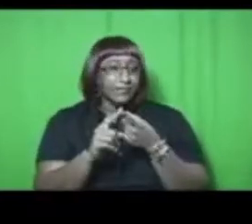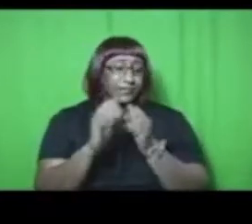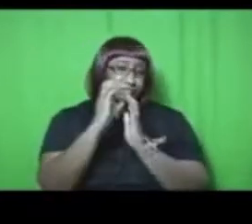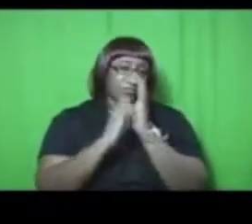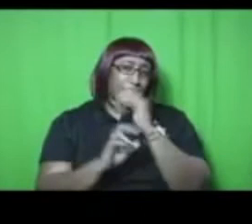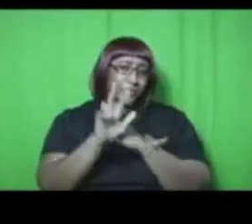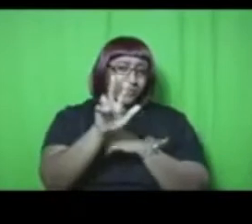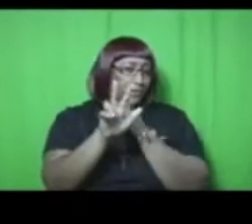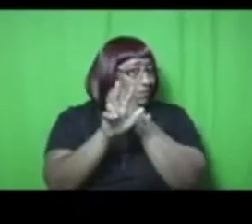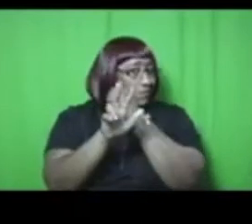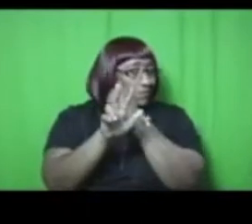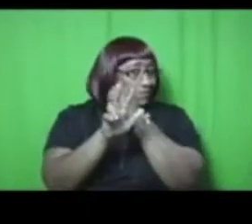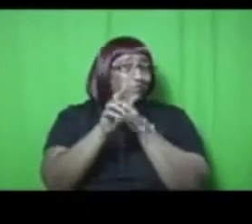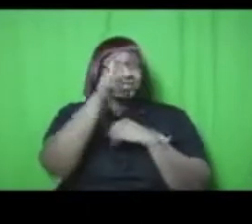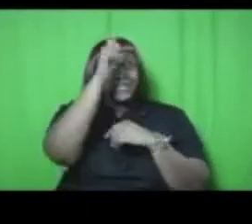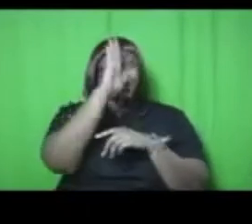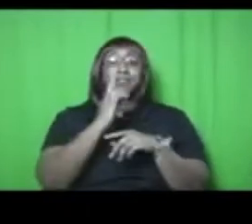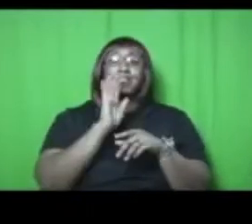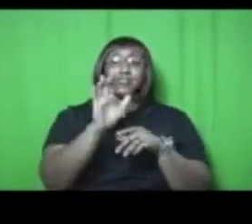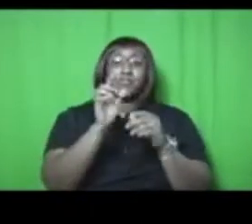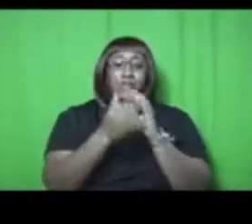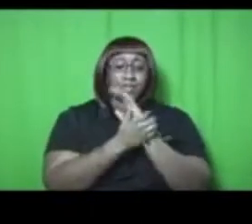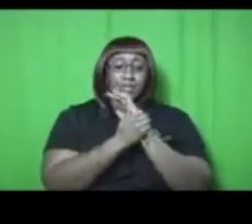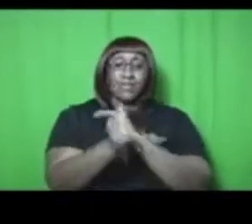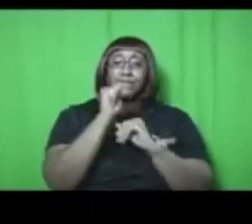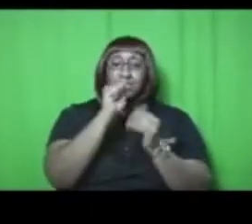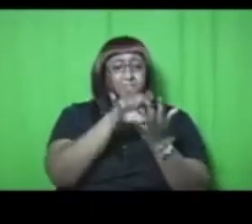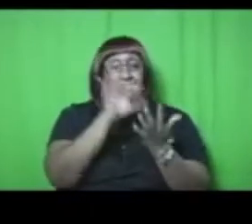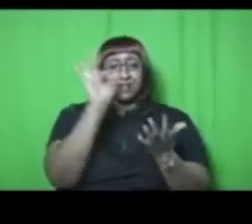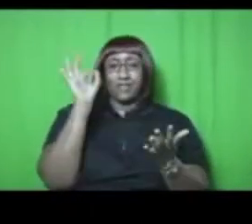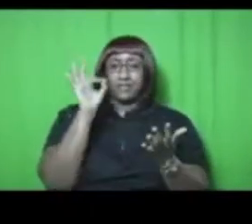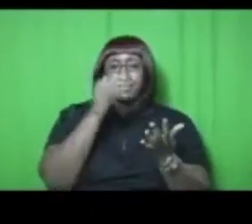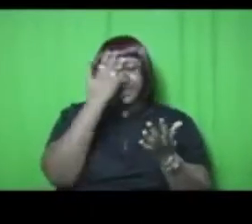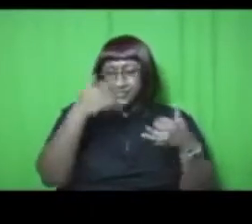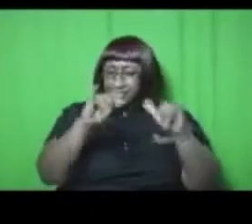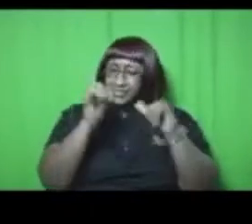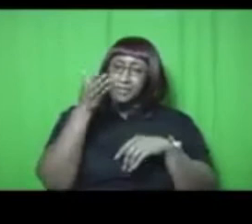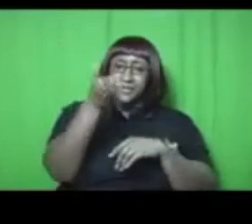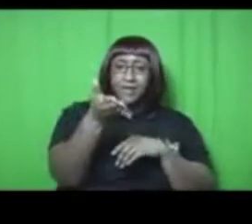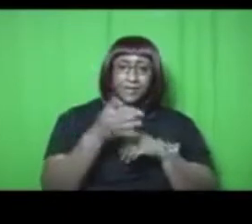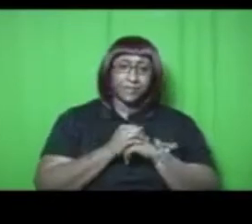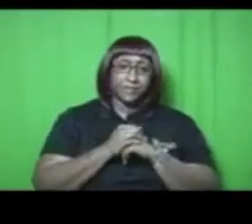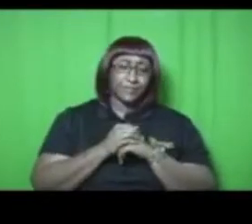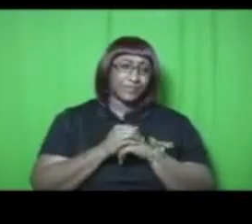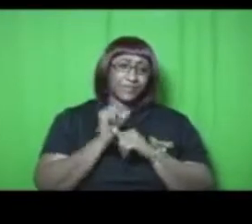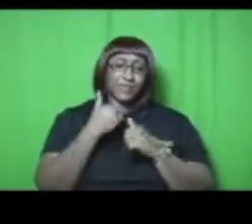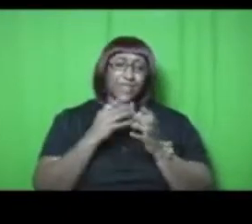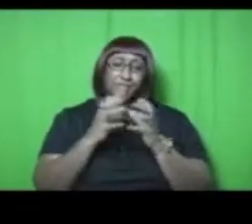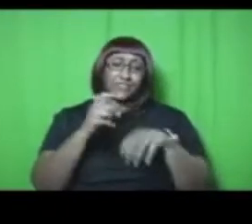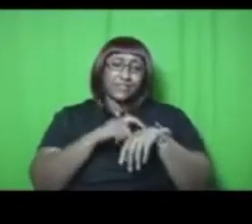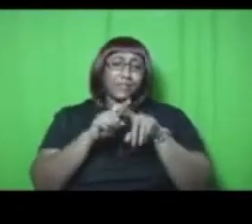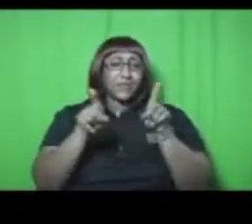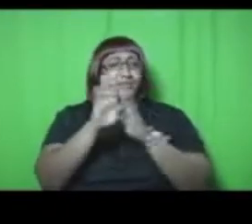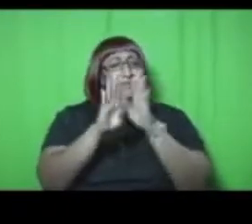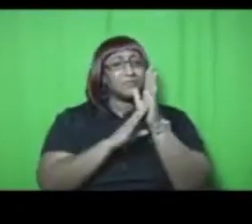3, God said your gift is selected because the flame is still there. And let me tell the story. I know I don't have much time, but